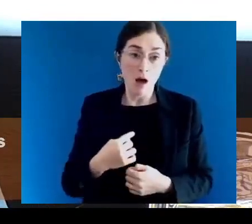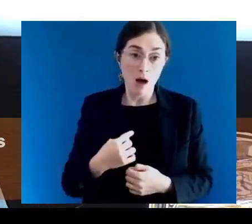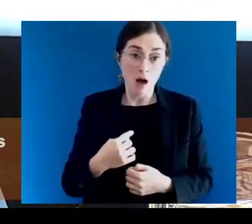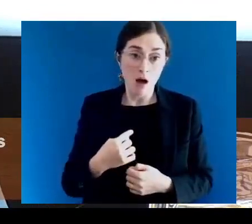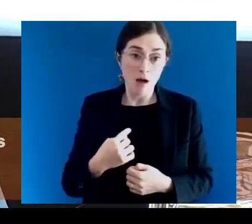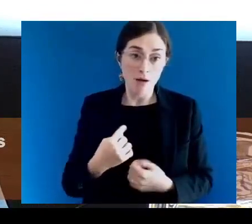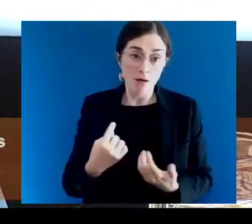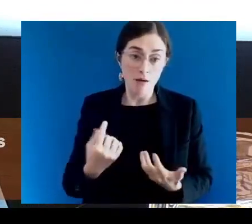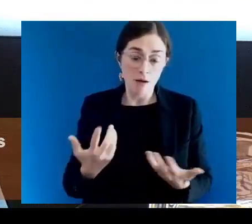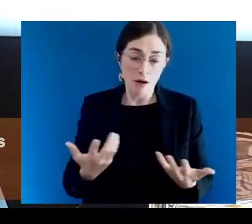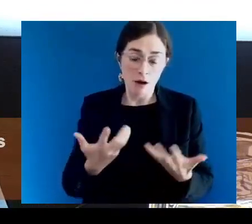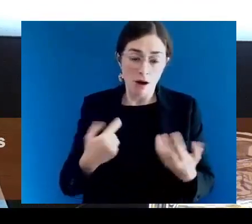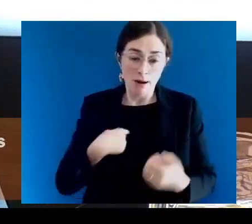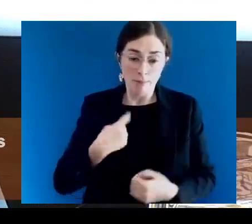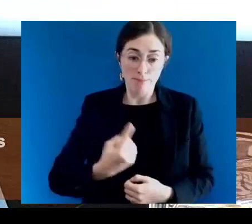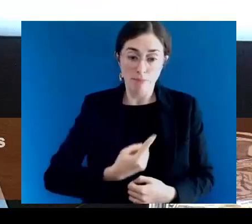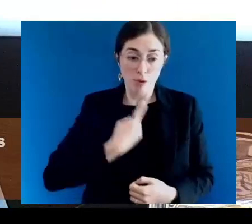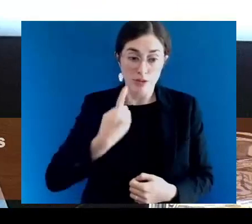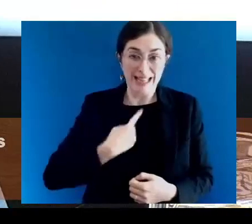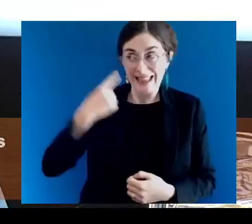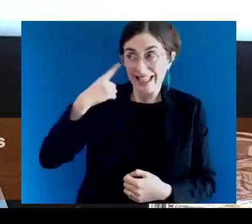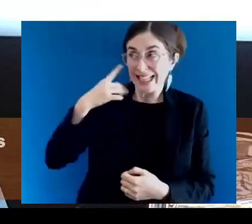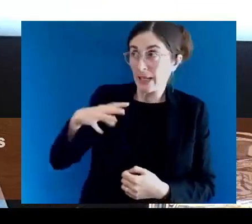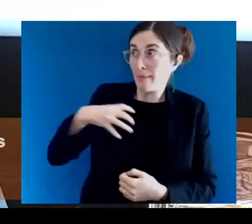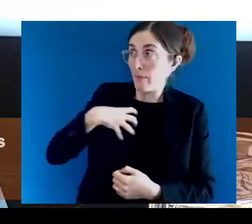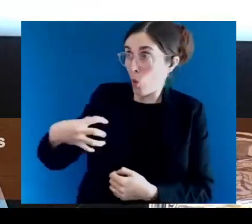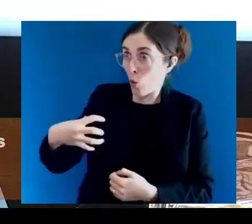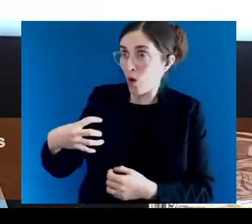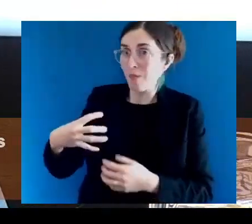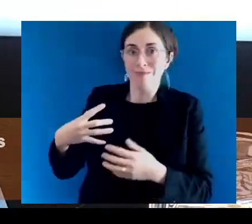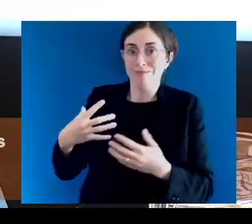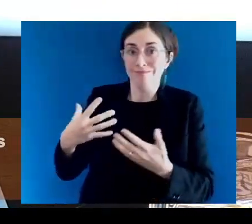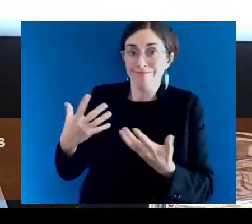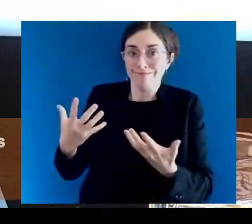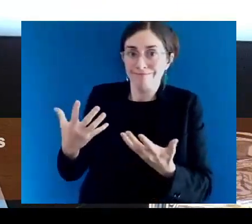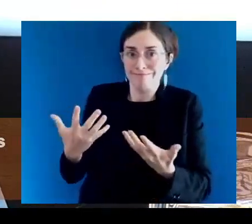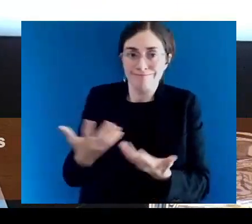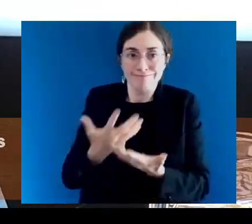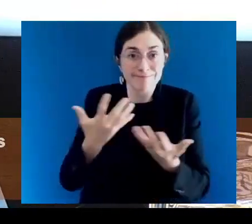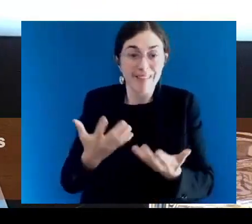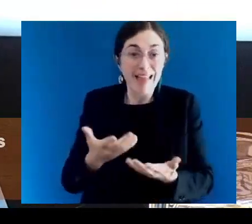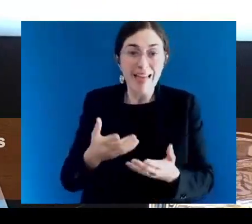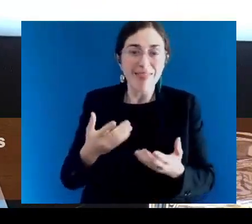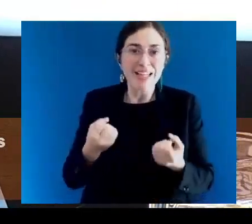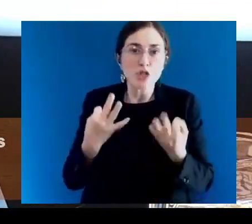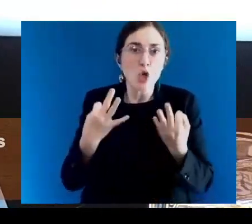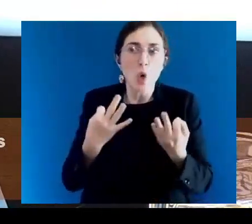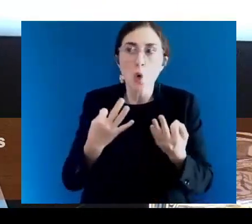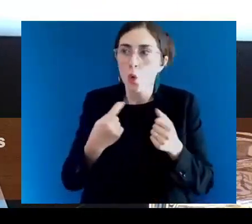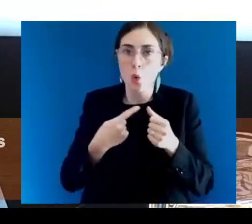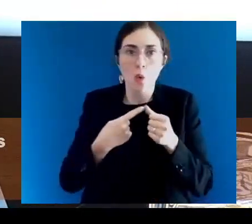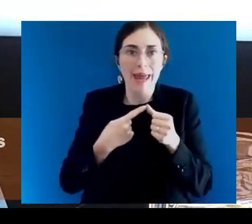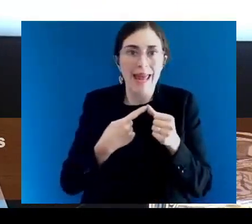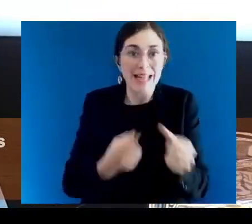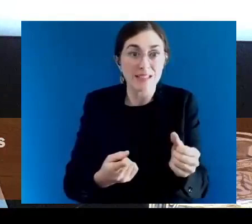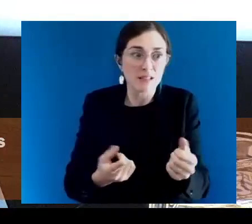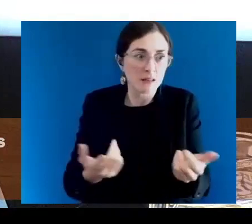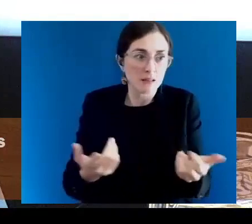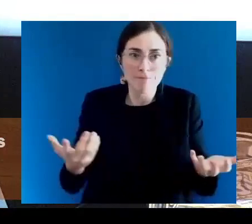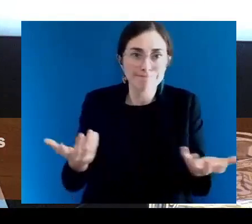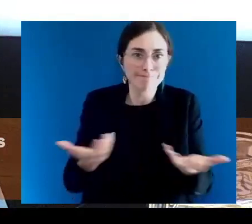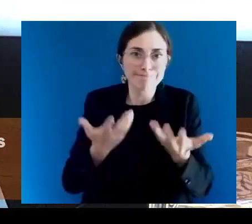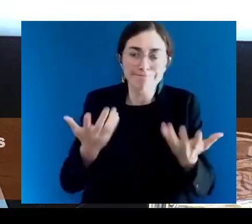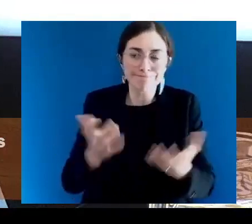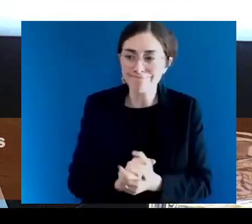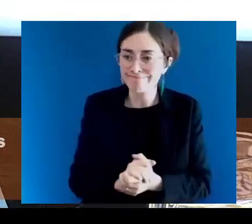but that's not the answer. It's an explanation, but of why we are here, but